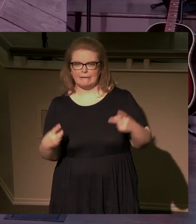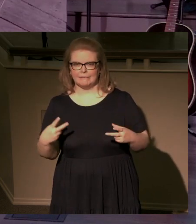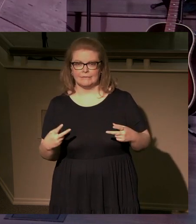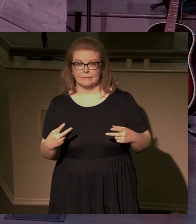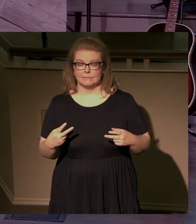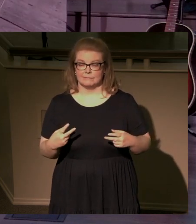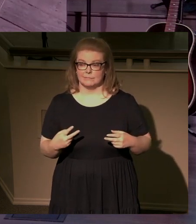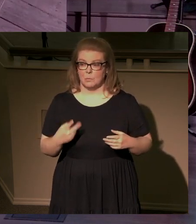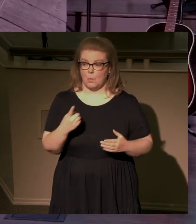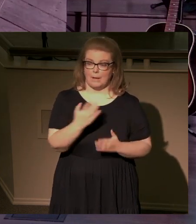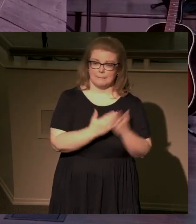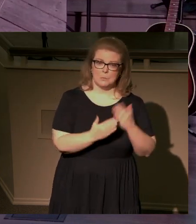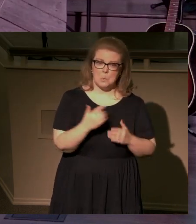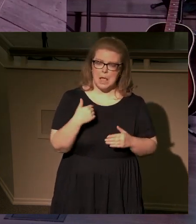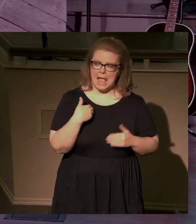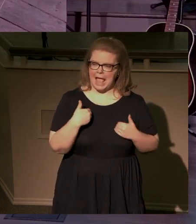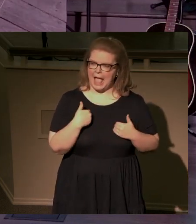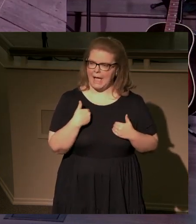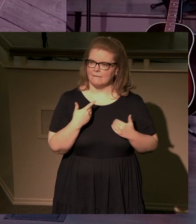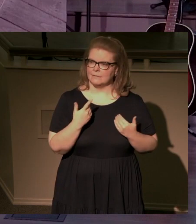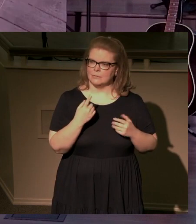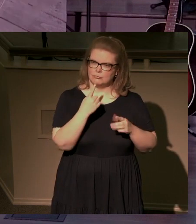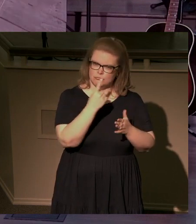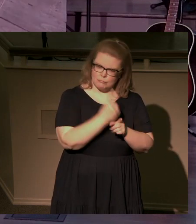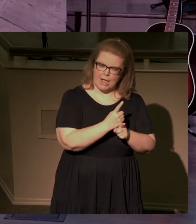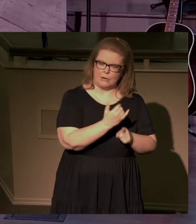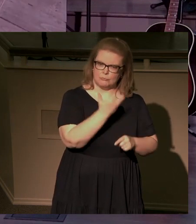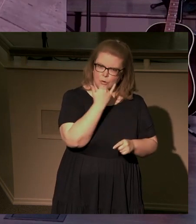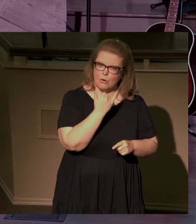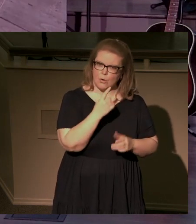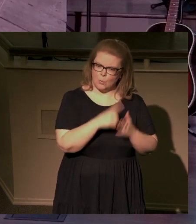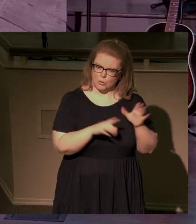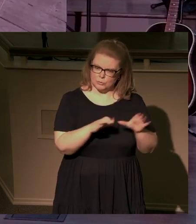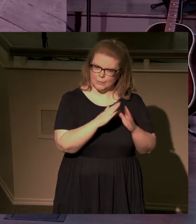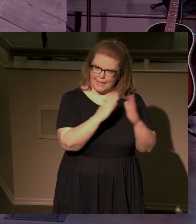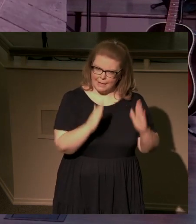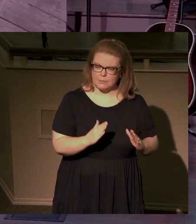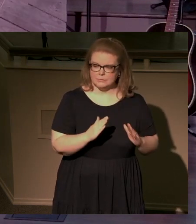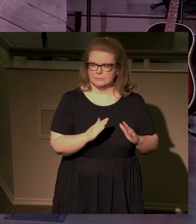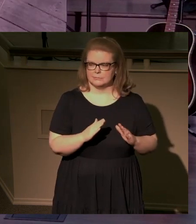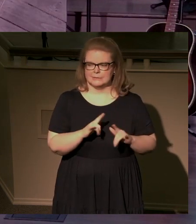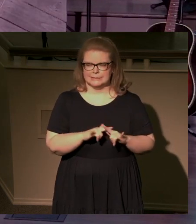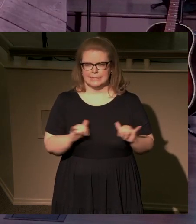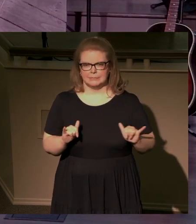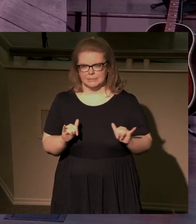a moral standard of the house, but on the other hand, we seem to be serving ourselves.